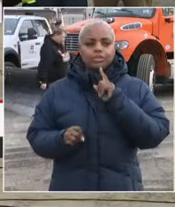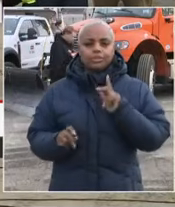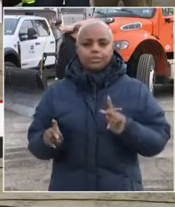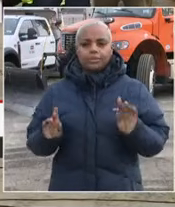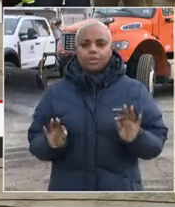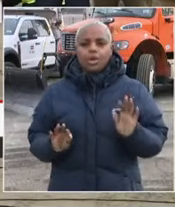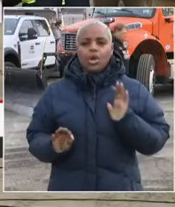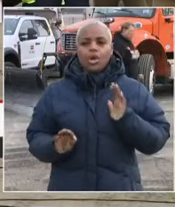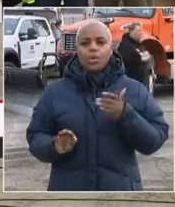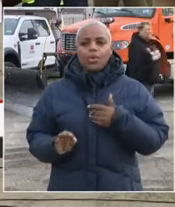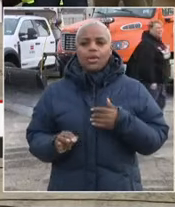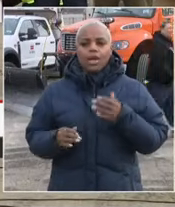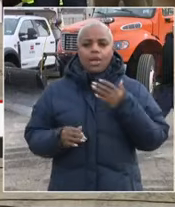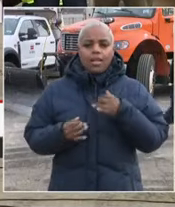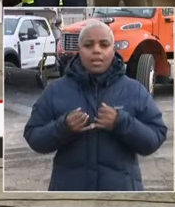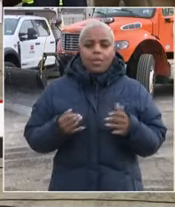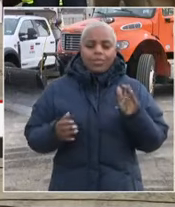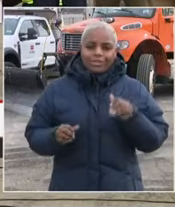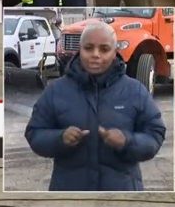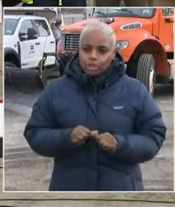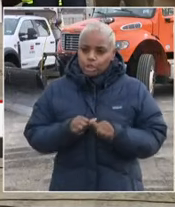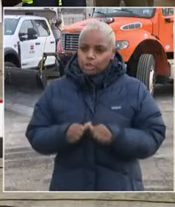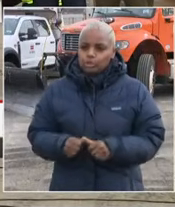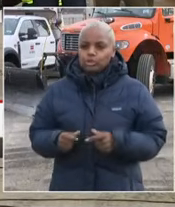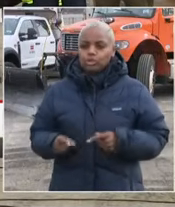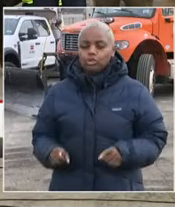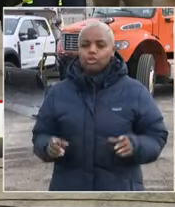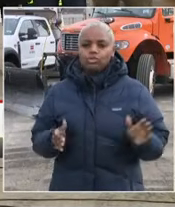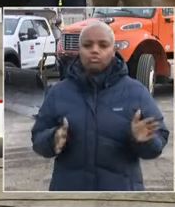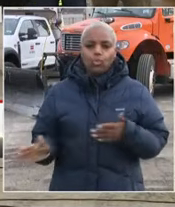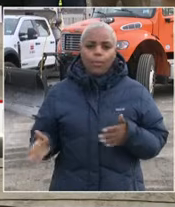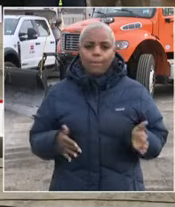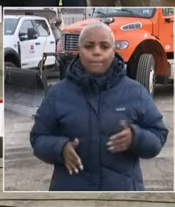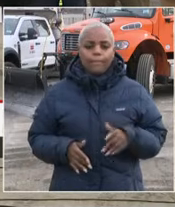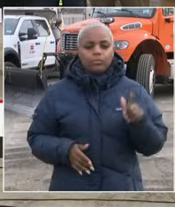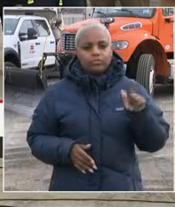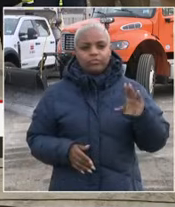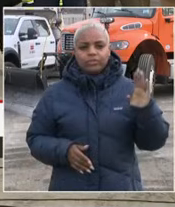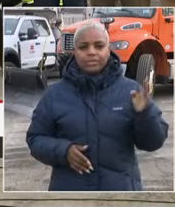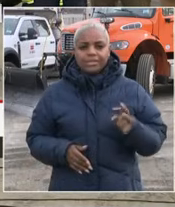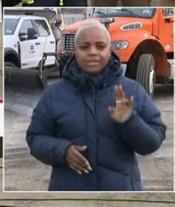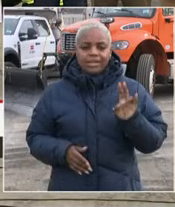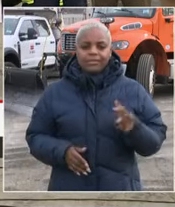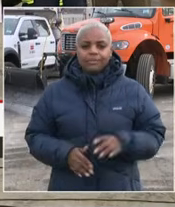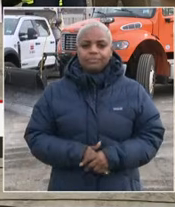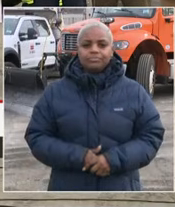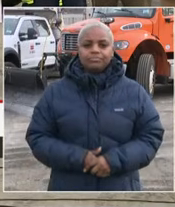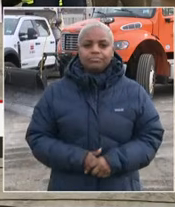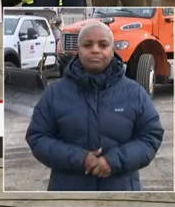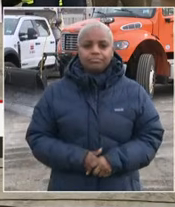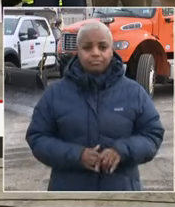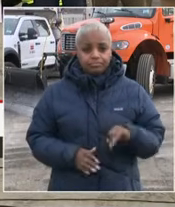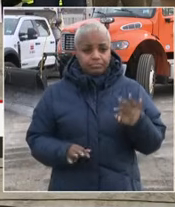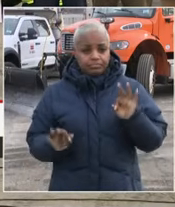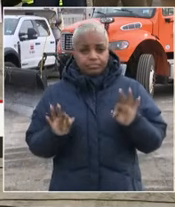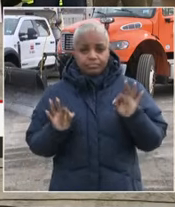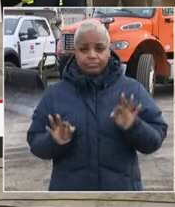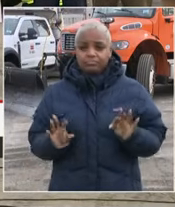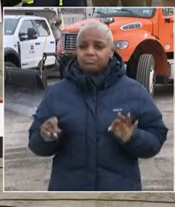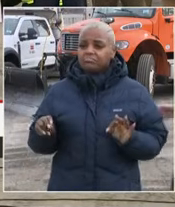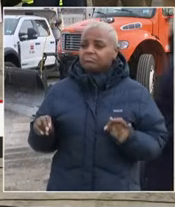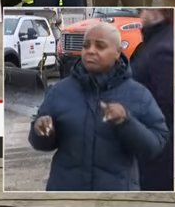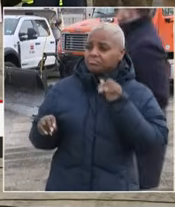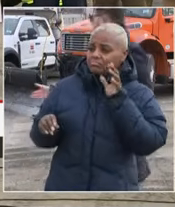storm 24/7 to encourage people who have chosen not to come in, but also distributing warming items